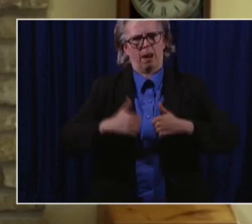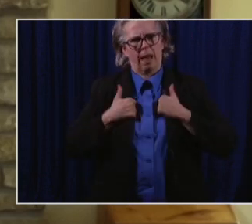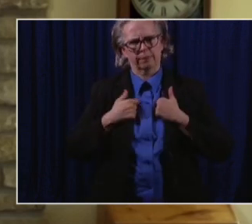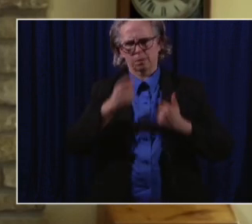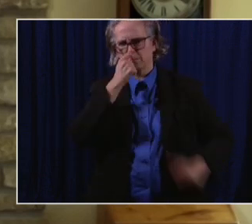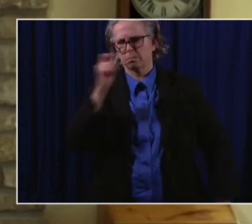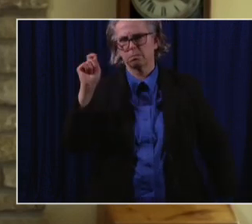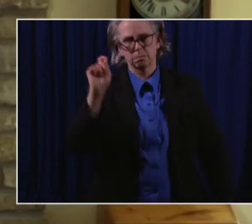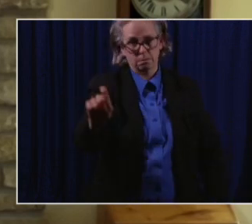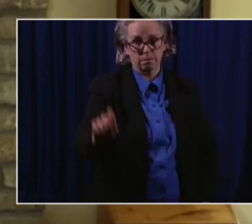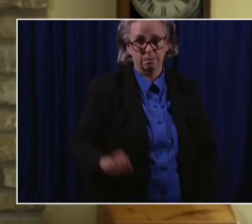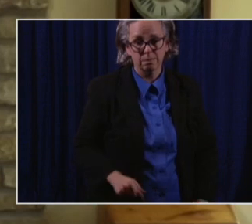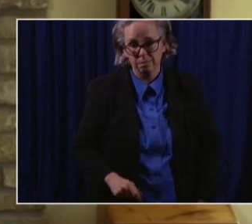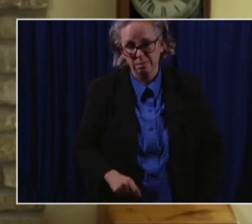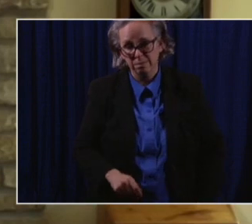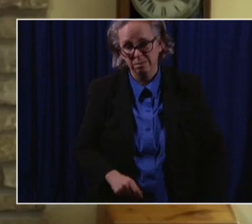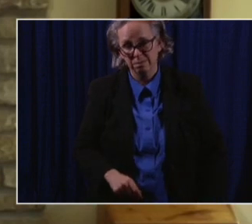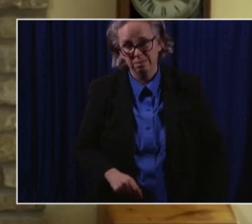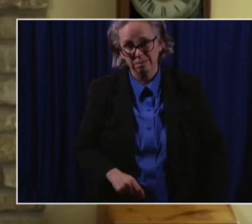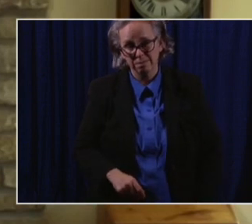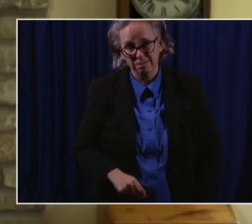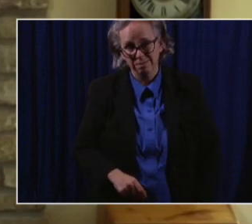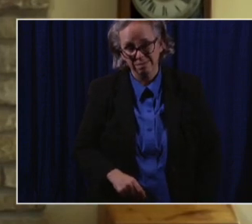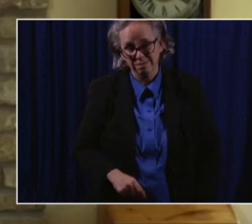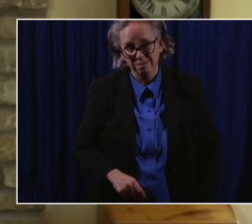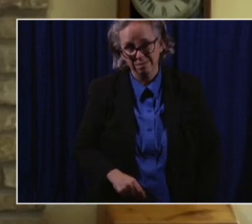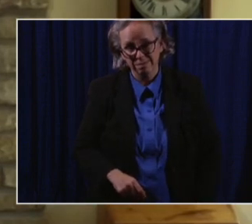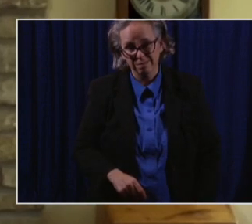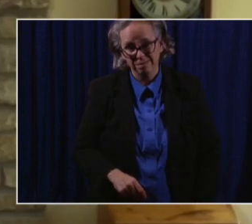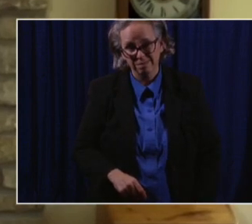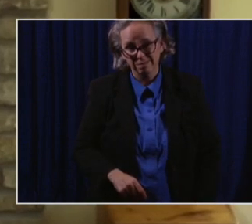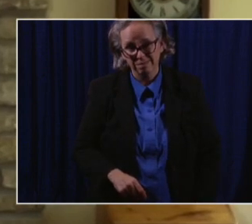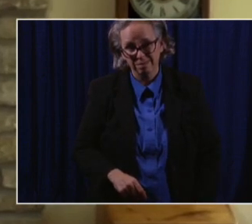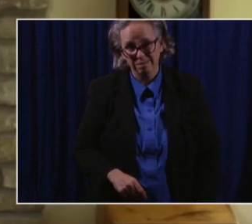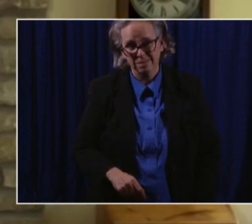talk briefly, and then we'll go to the Lieutenant Governor.